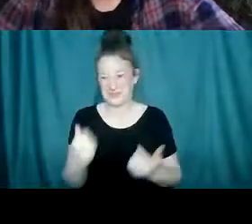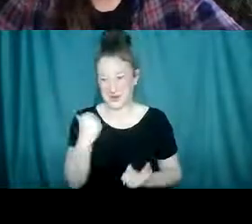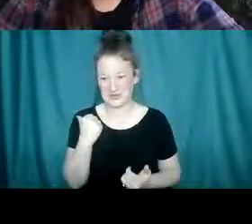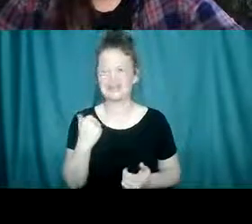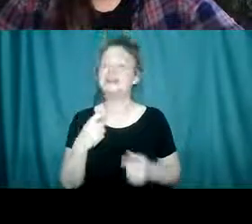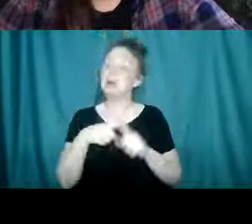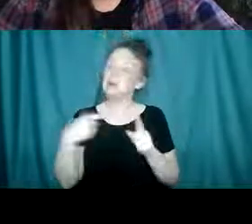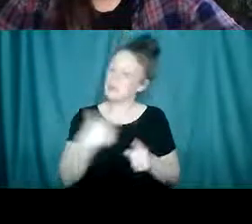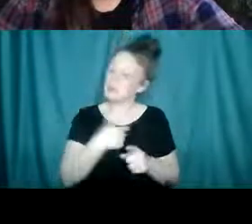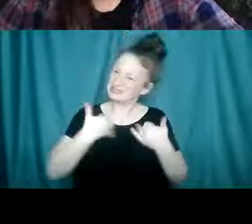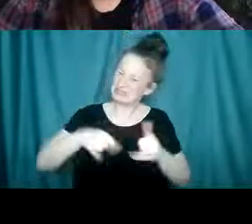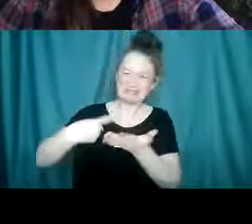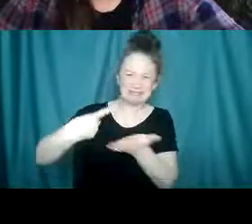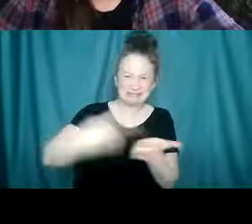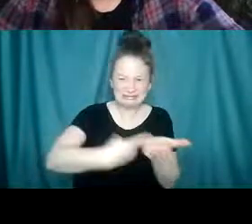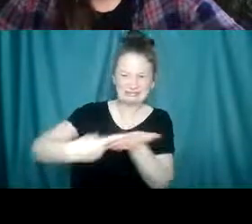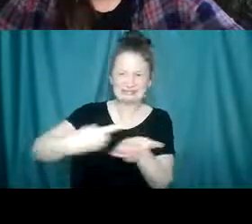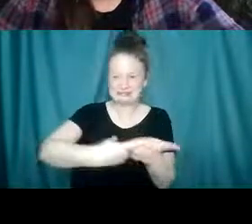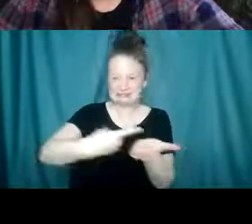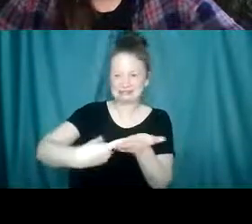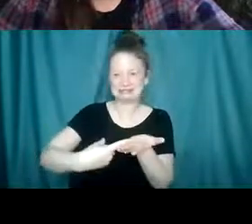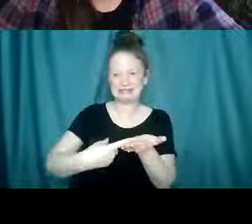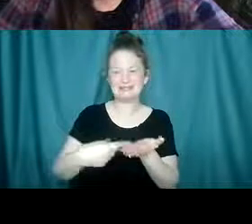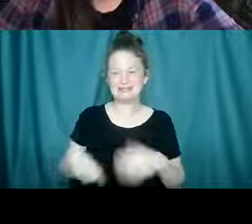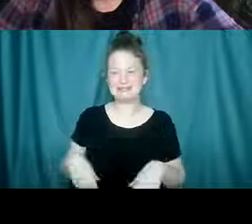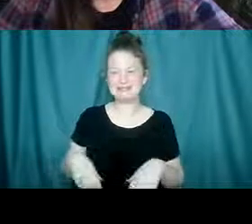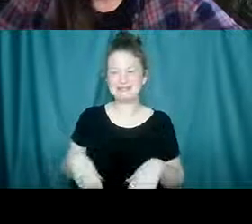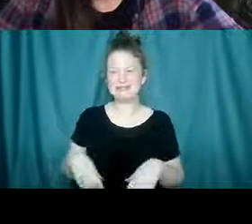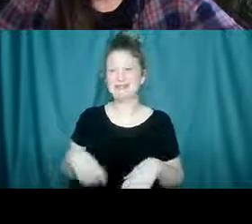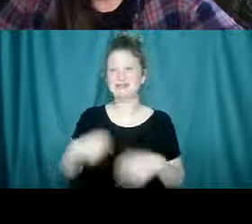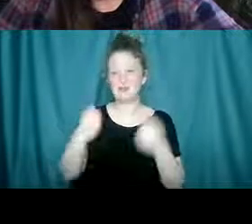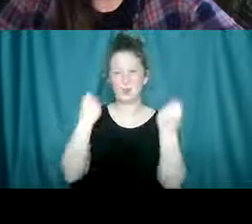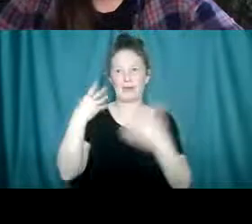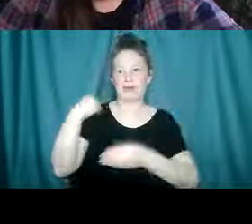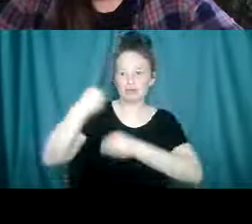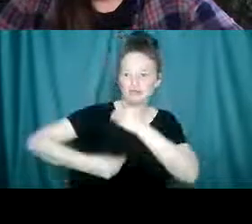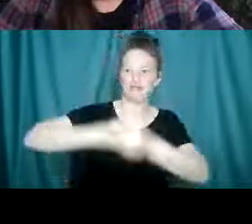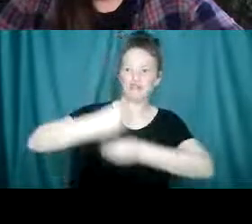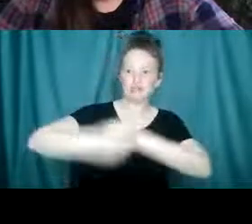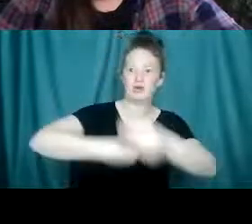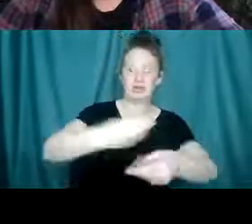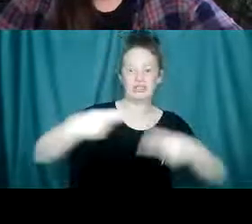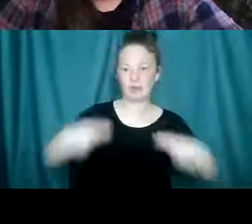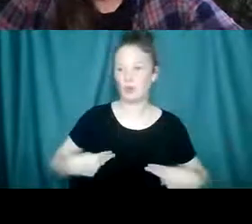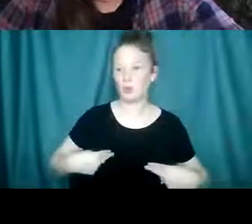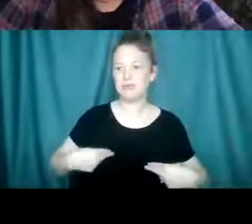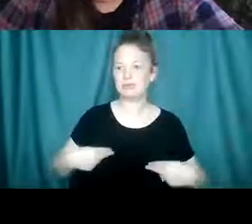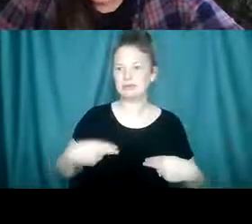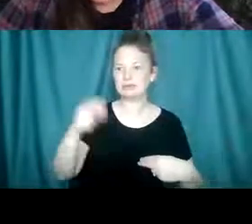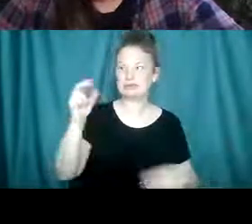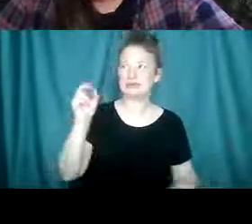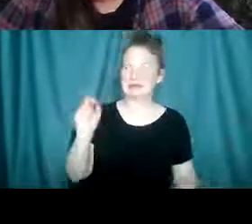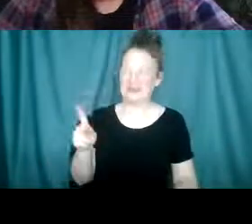still talking about a long commitment. Long time, multiple generations of humans. Long. Yes, definitely. Oh boy. All right. Sounds